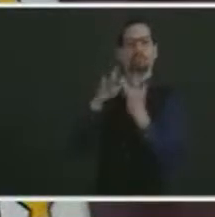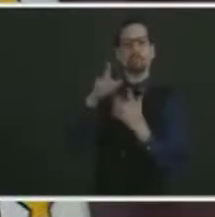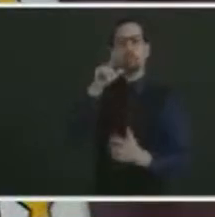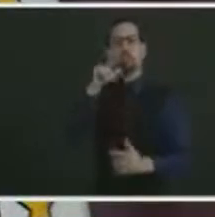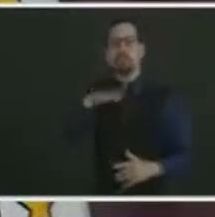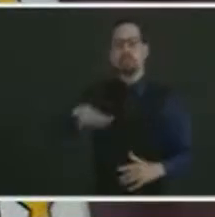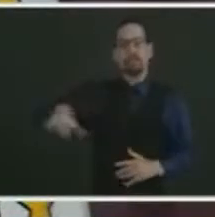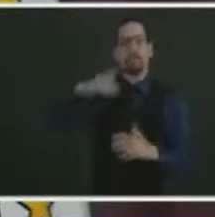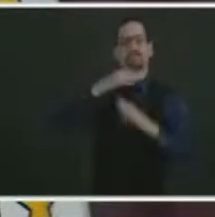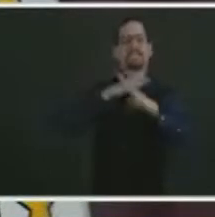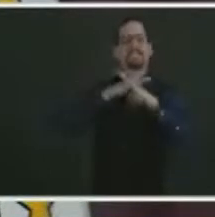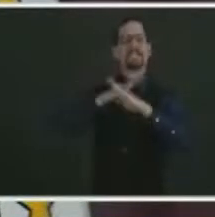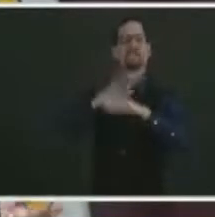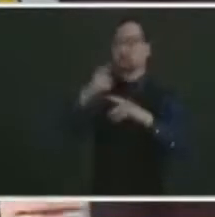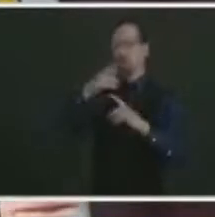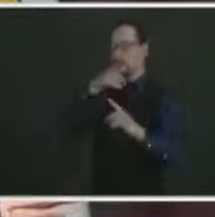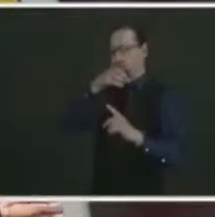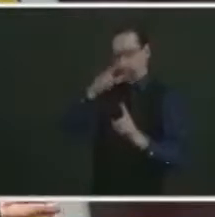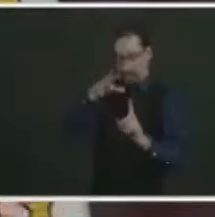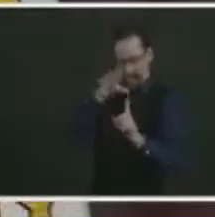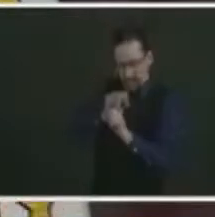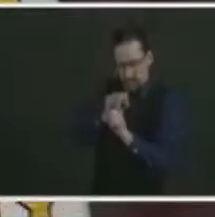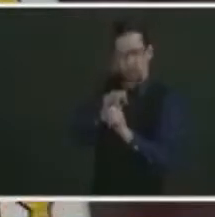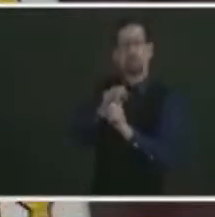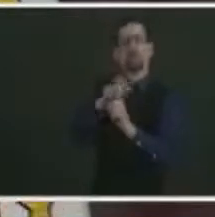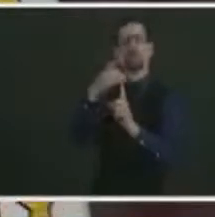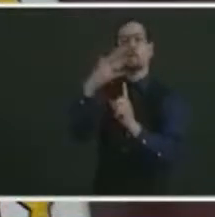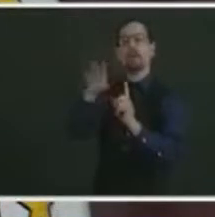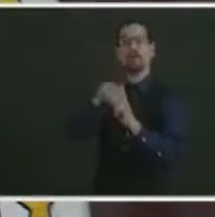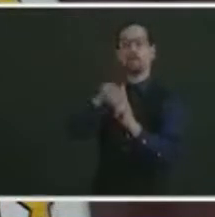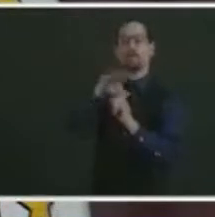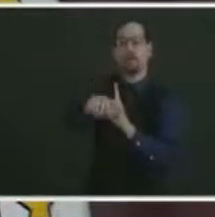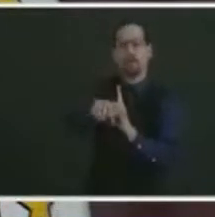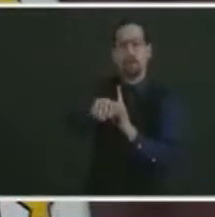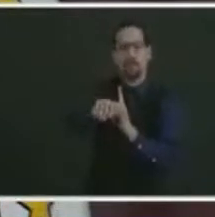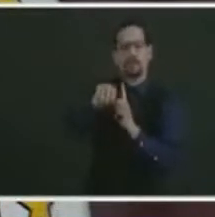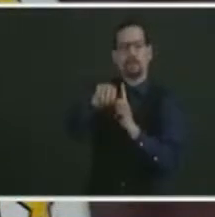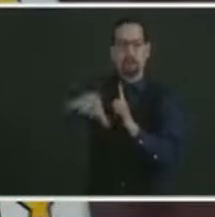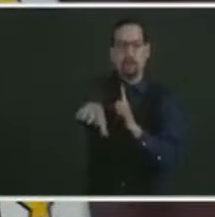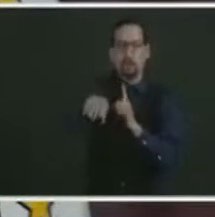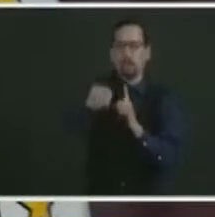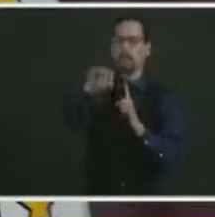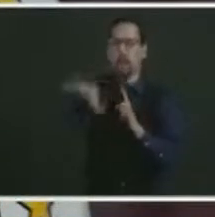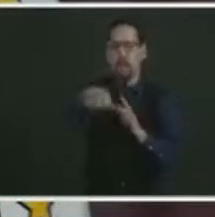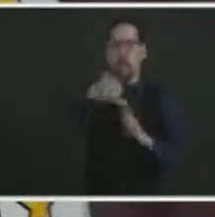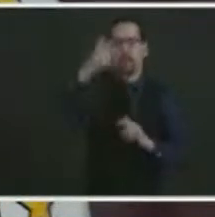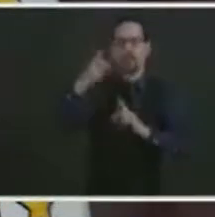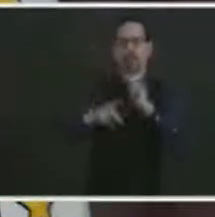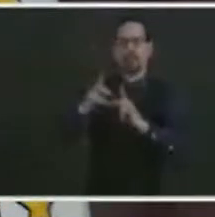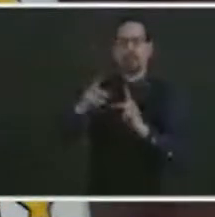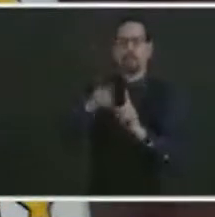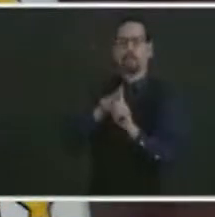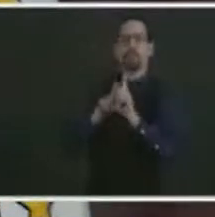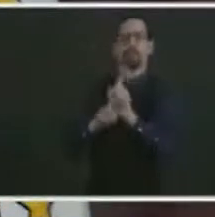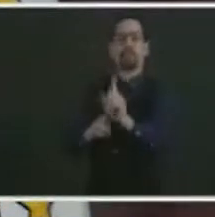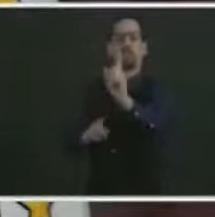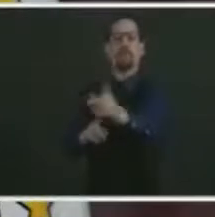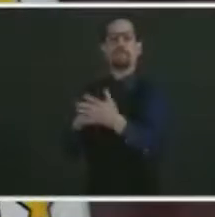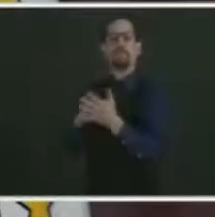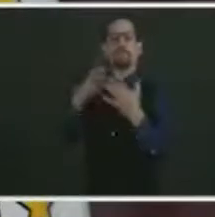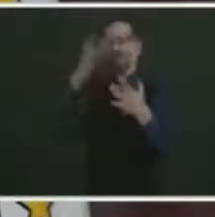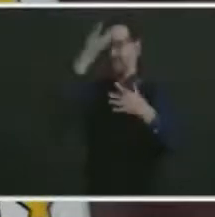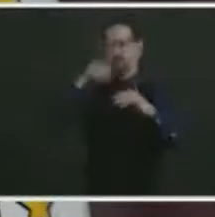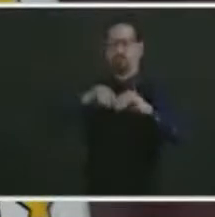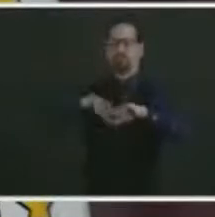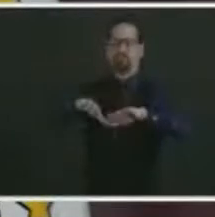economy. So I hope that is helpful. I hope I've cleared up some of the confusion. And for those